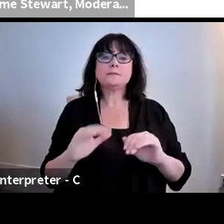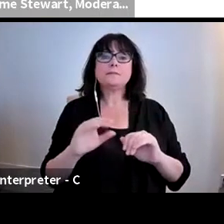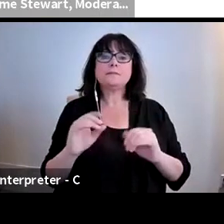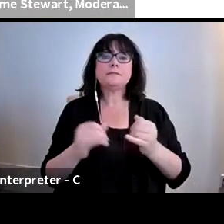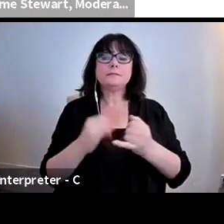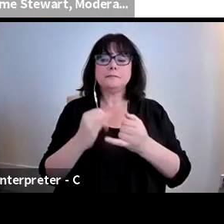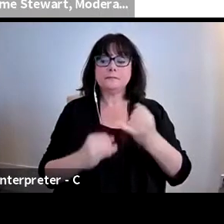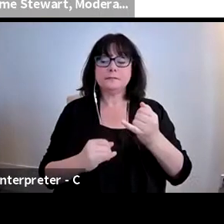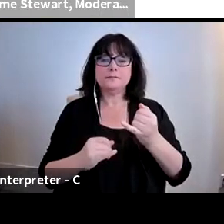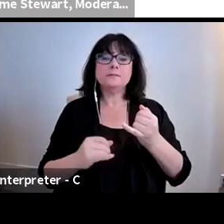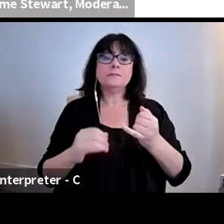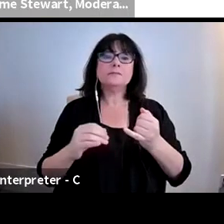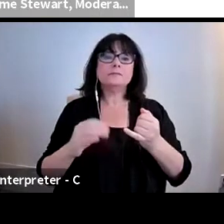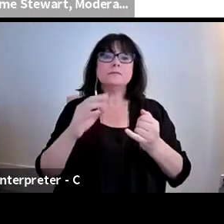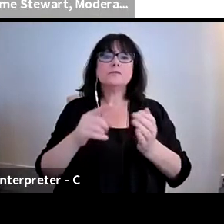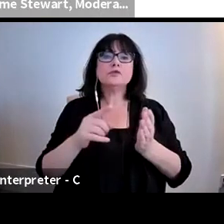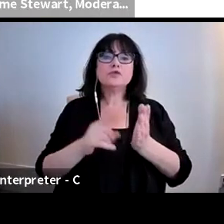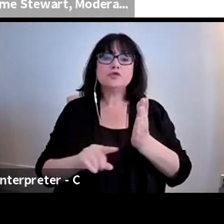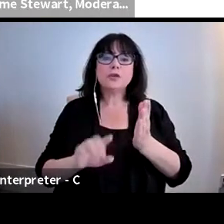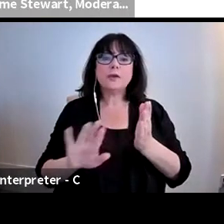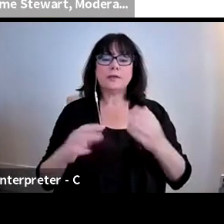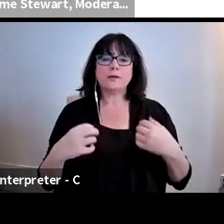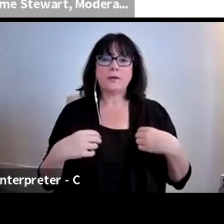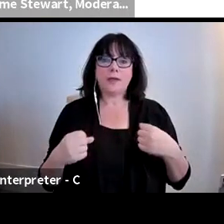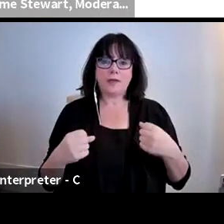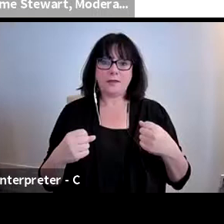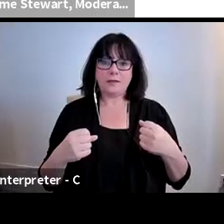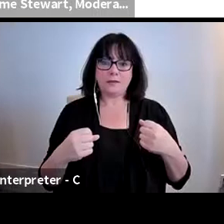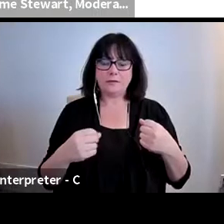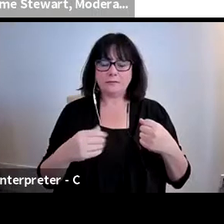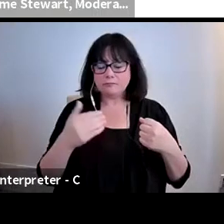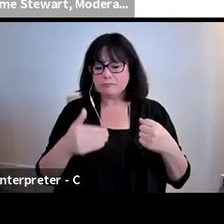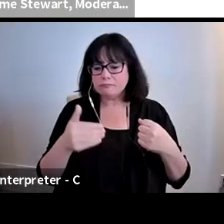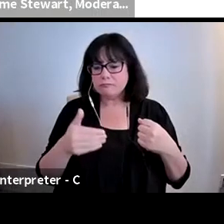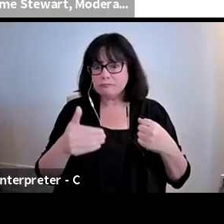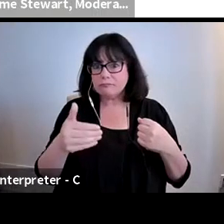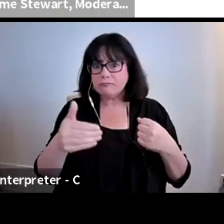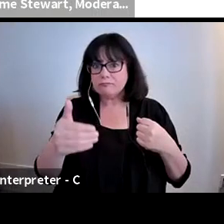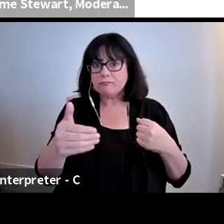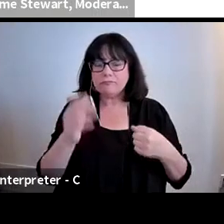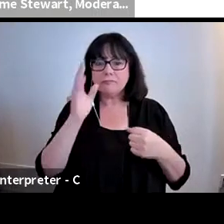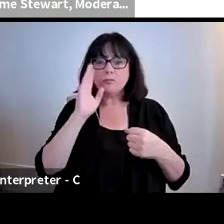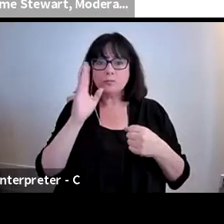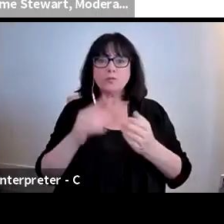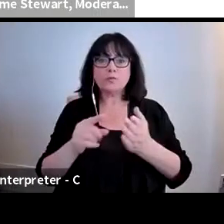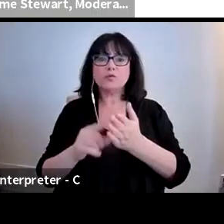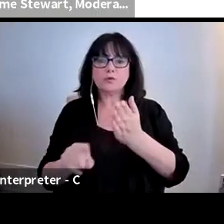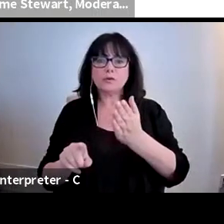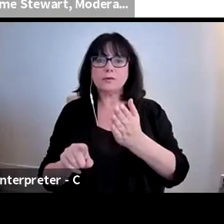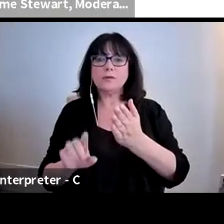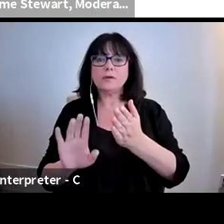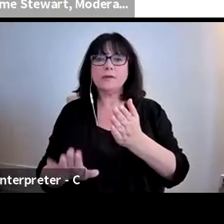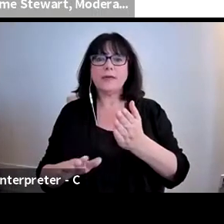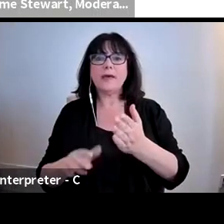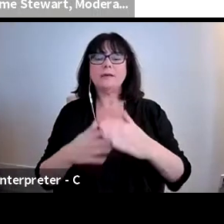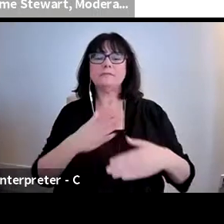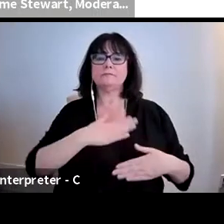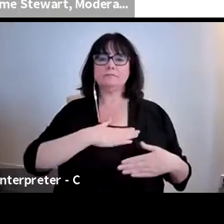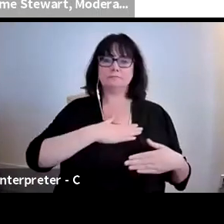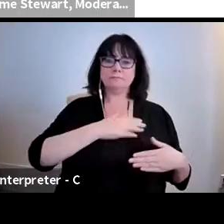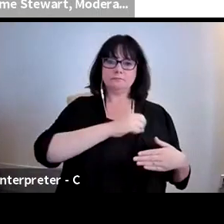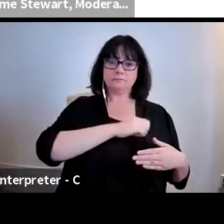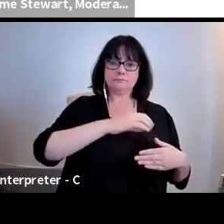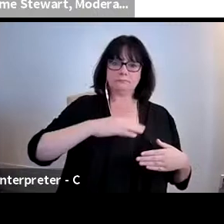regular health checks with our staff, contacting each of the individual students,